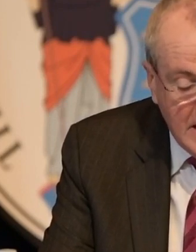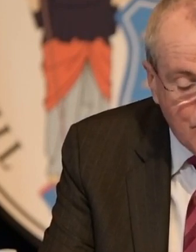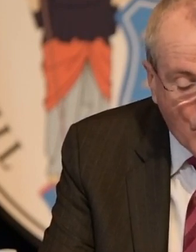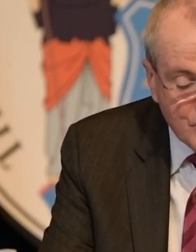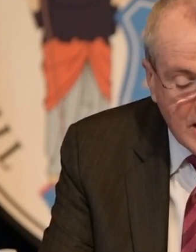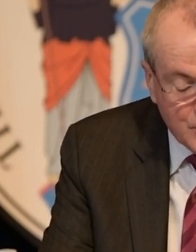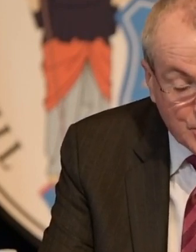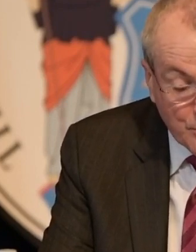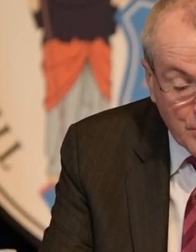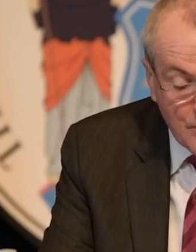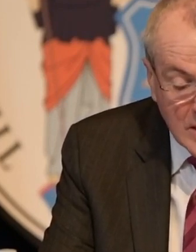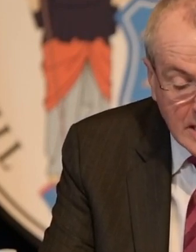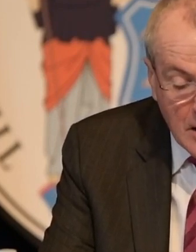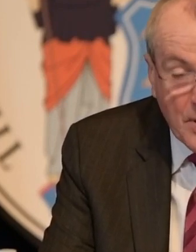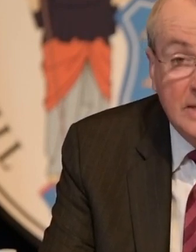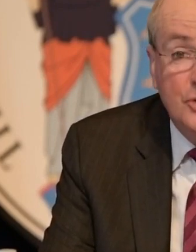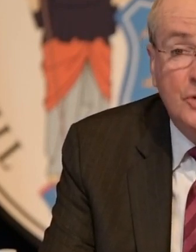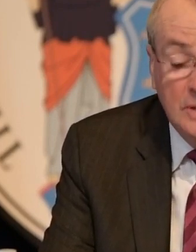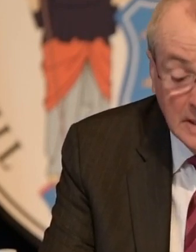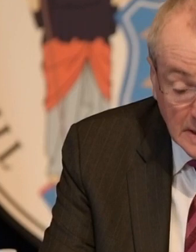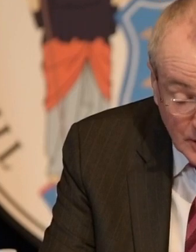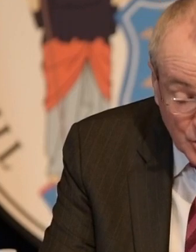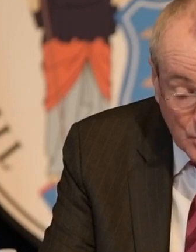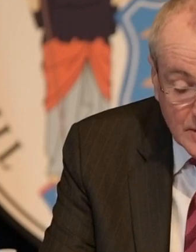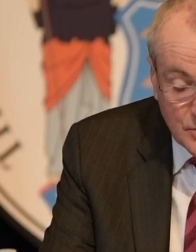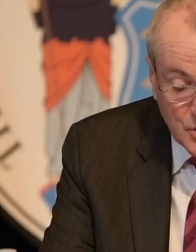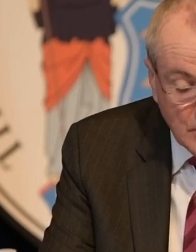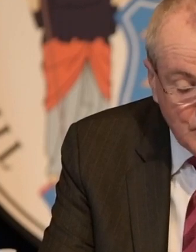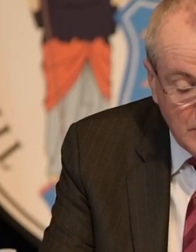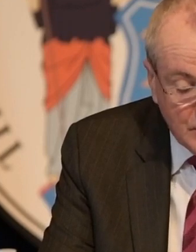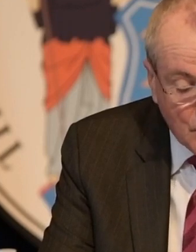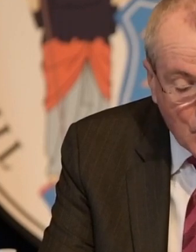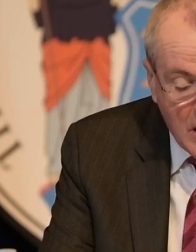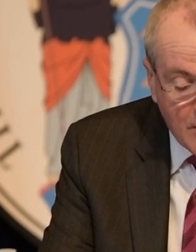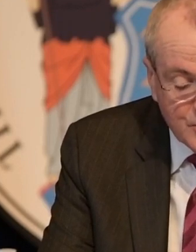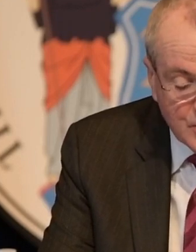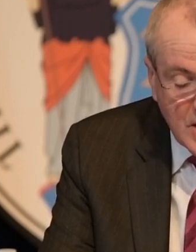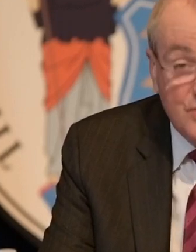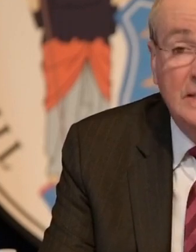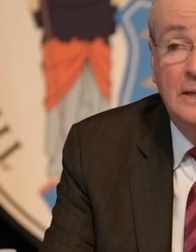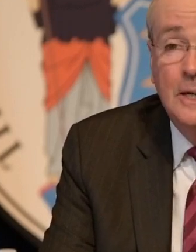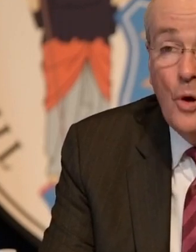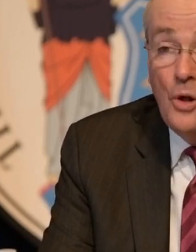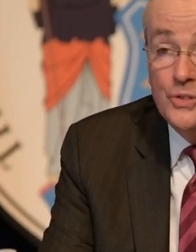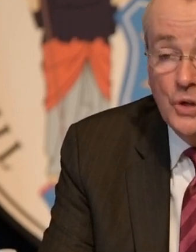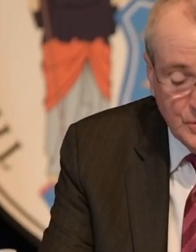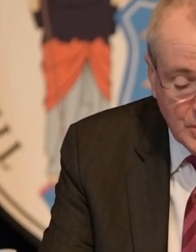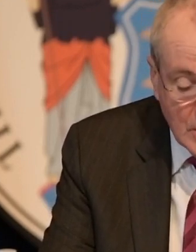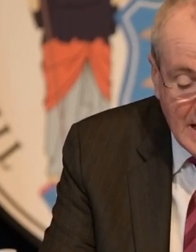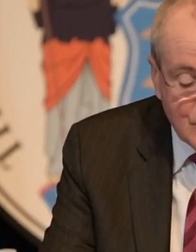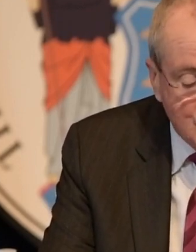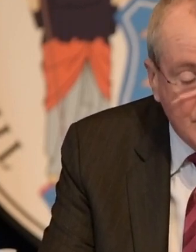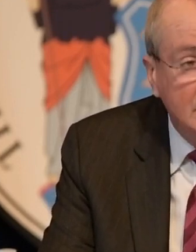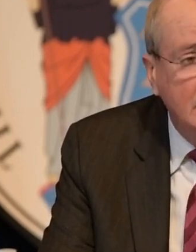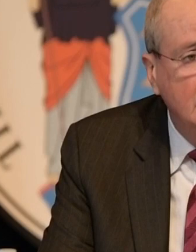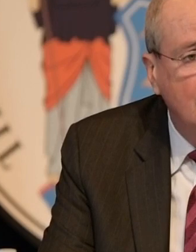are many more sites which your primary care practitioner could direct you to if you meet the requirements for testing. All told, there are